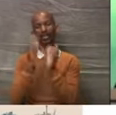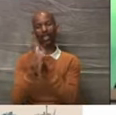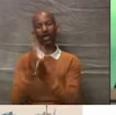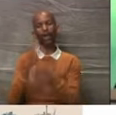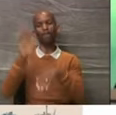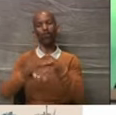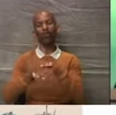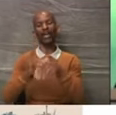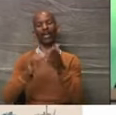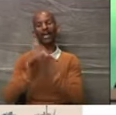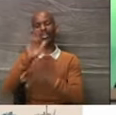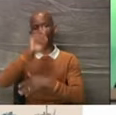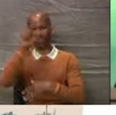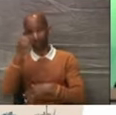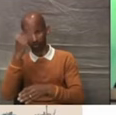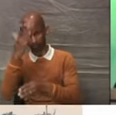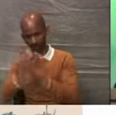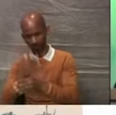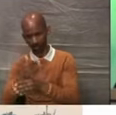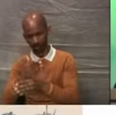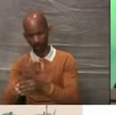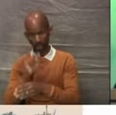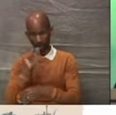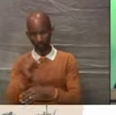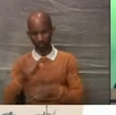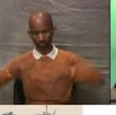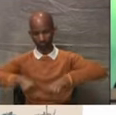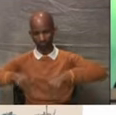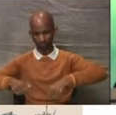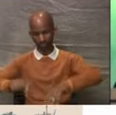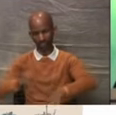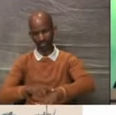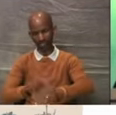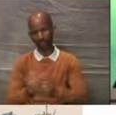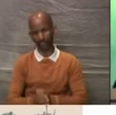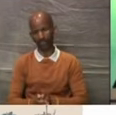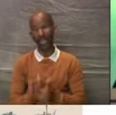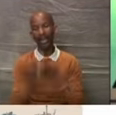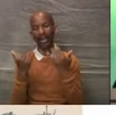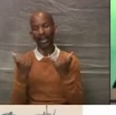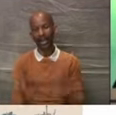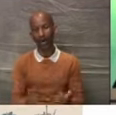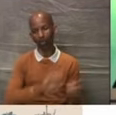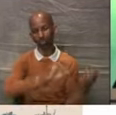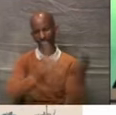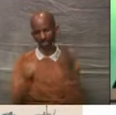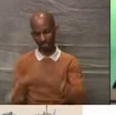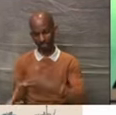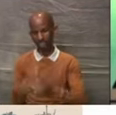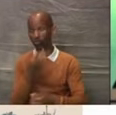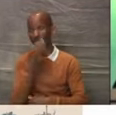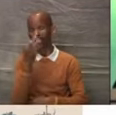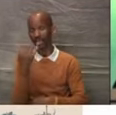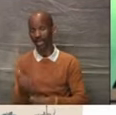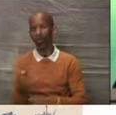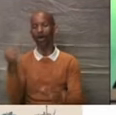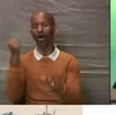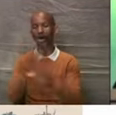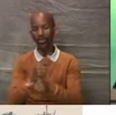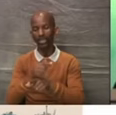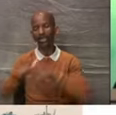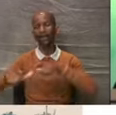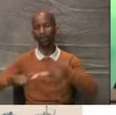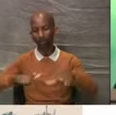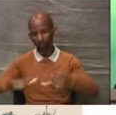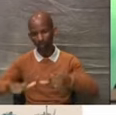over 18,000 jobs during the construction period, and we are now ready to say Gauteng and